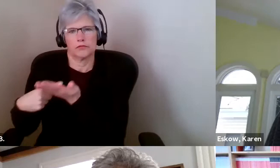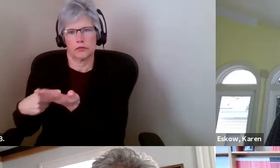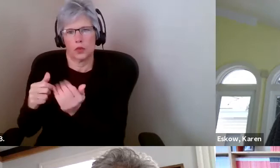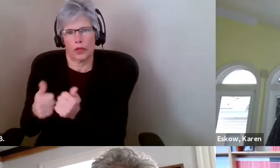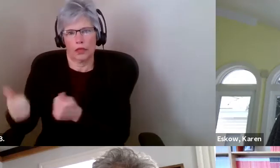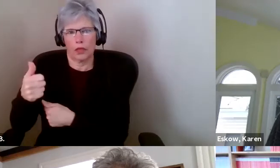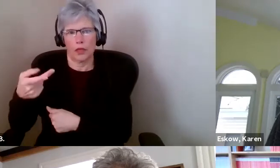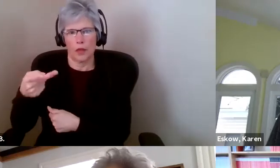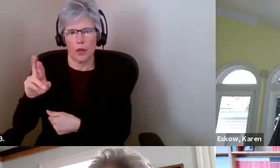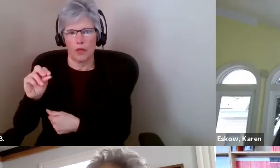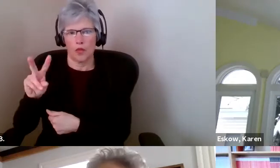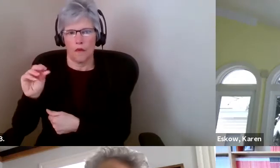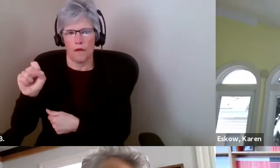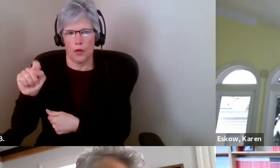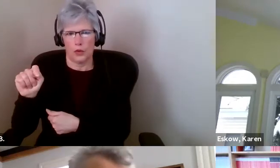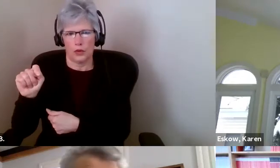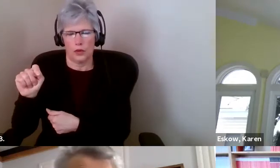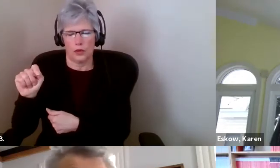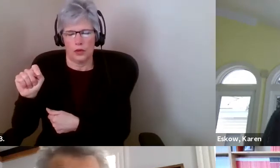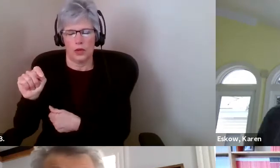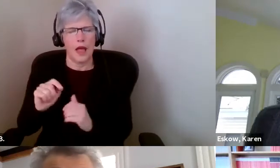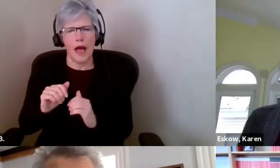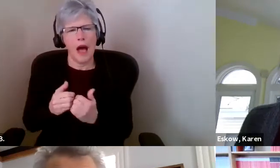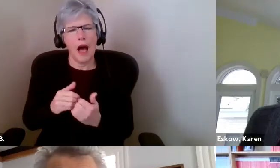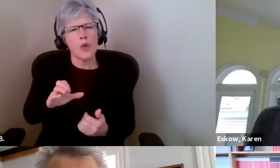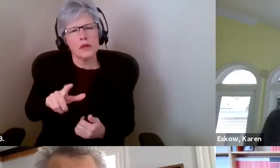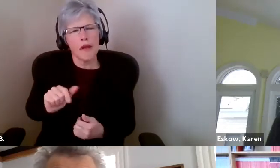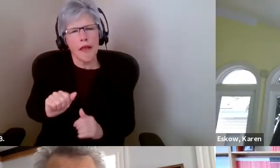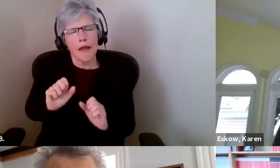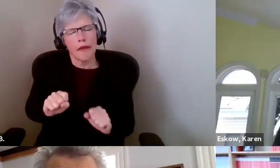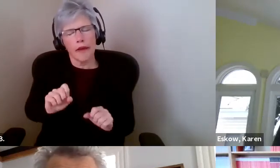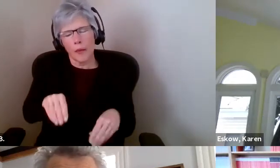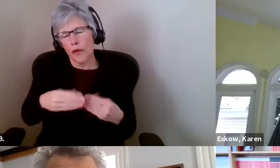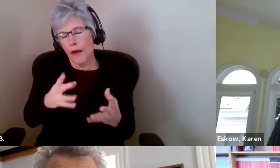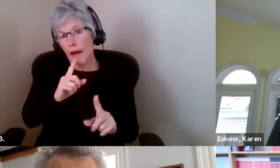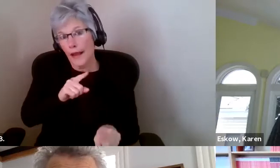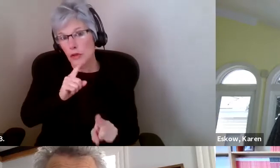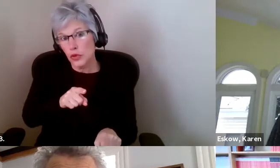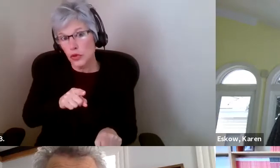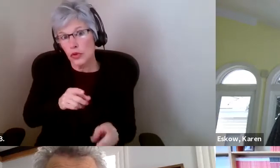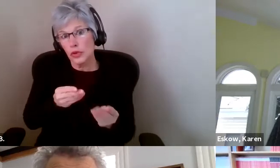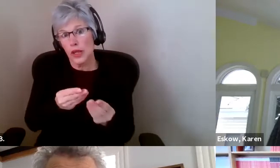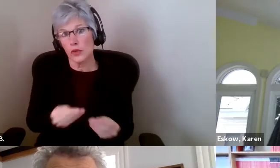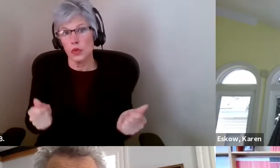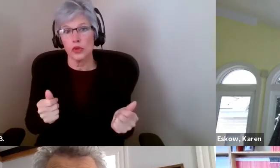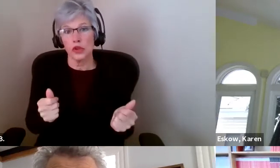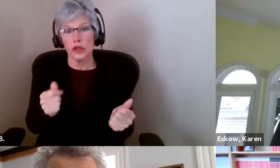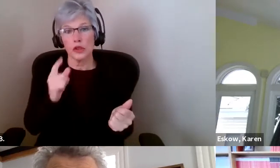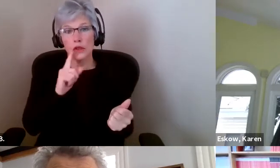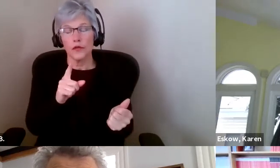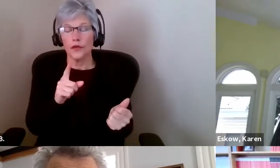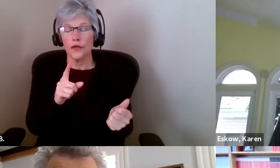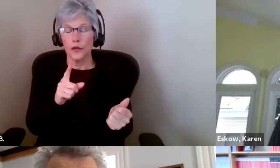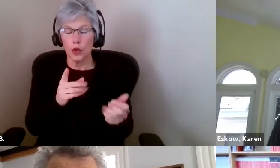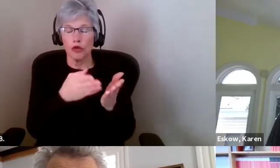what CLA can do to provide answers and solutions for the greater public and personal good,